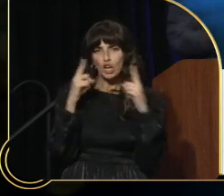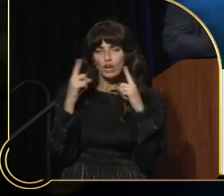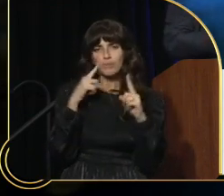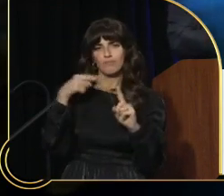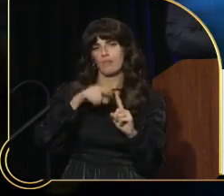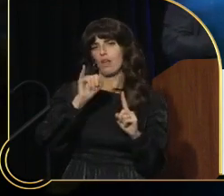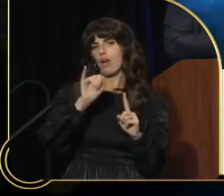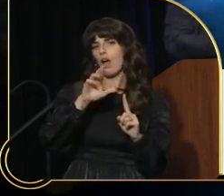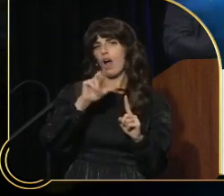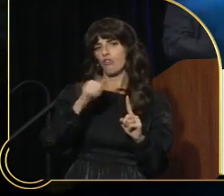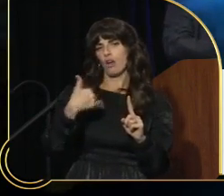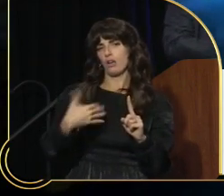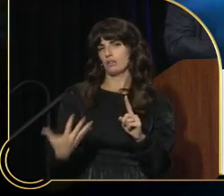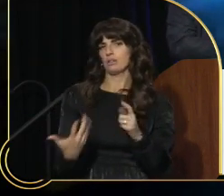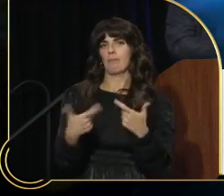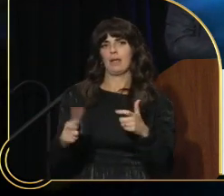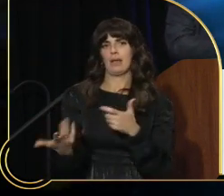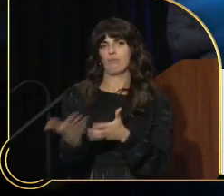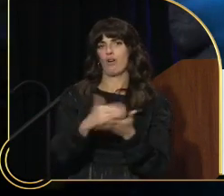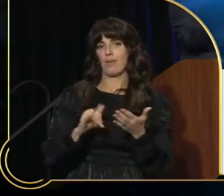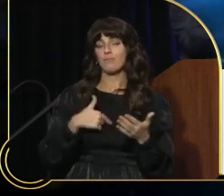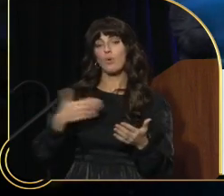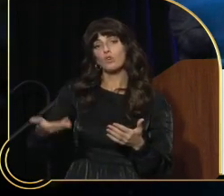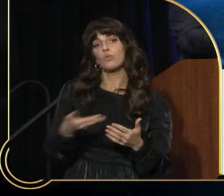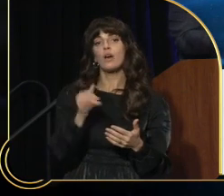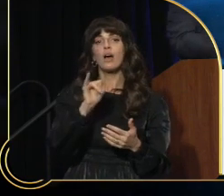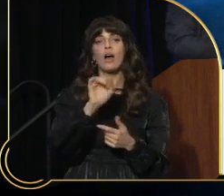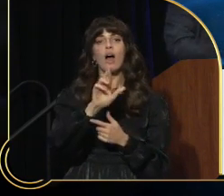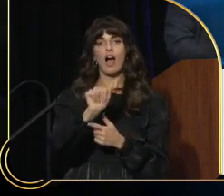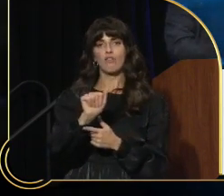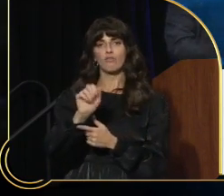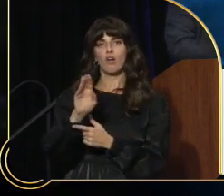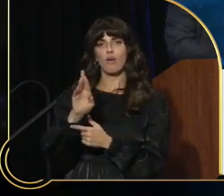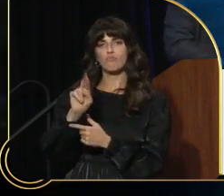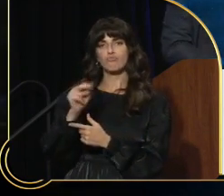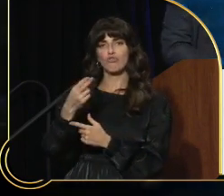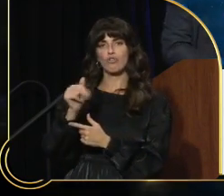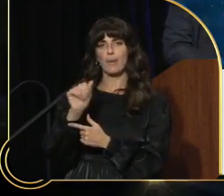has really been a part of that. So I want to welcome Ira Burnham to the stage.